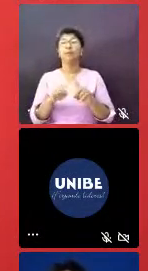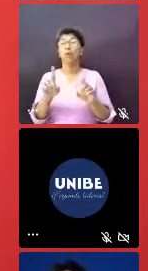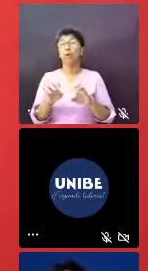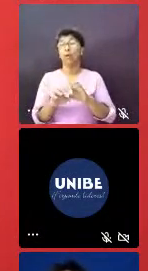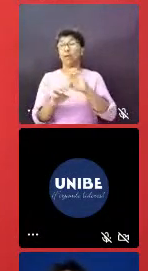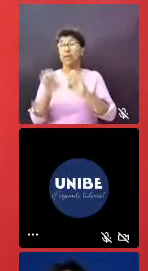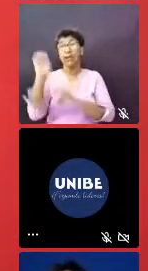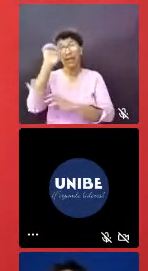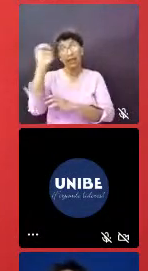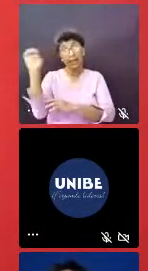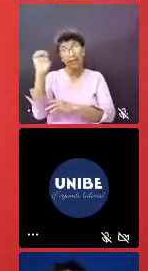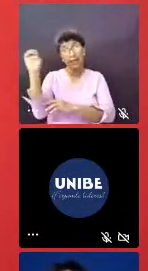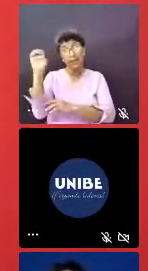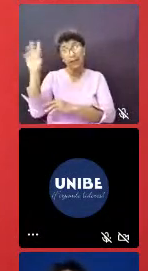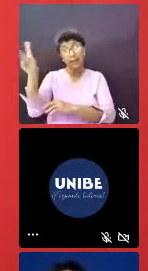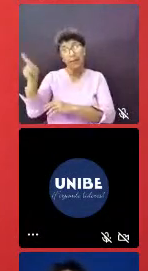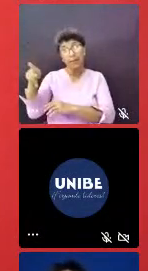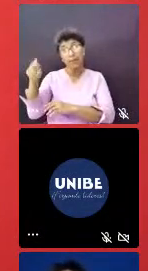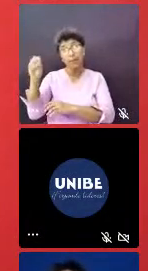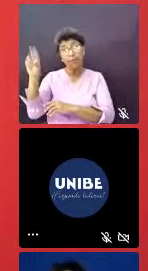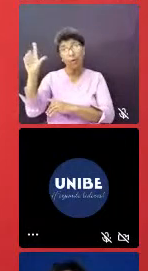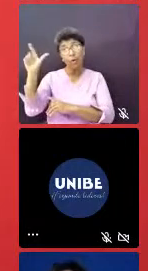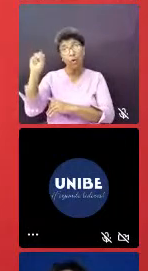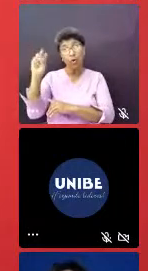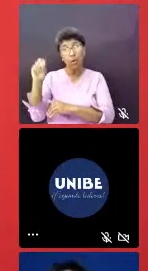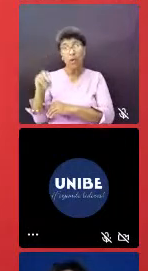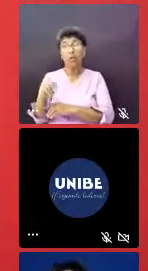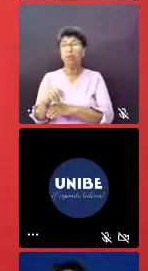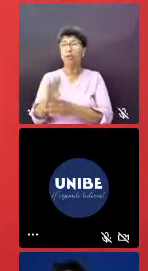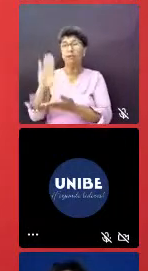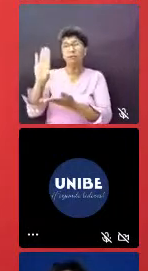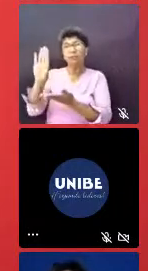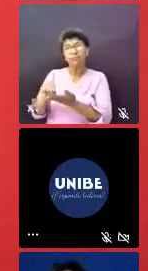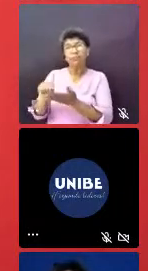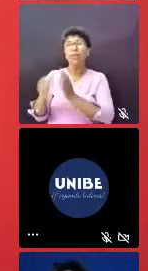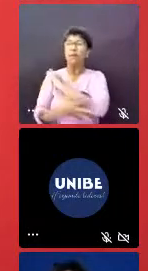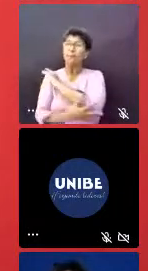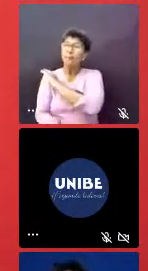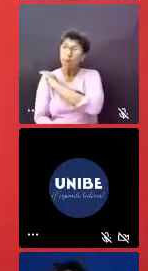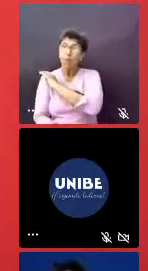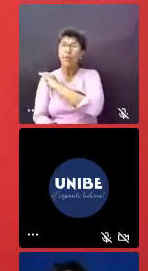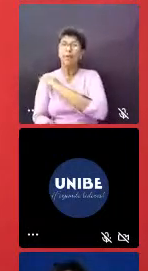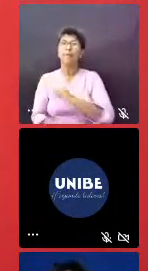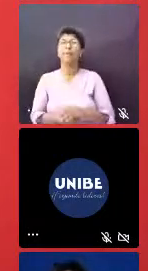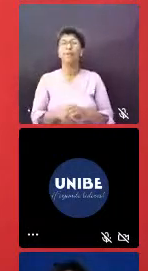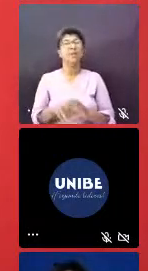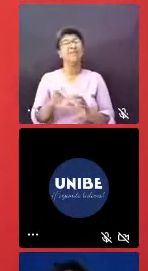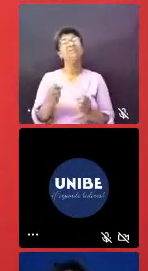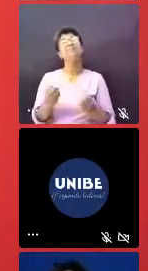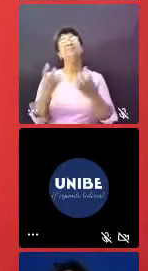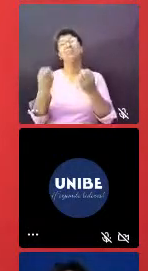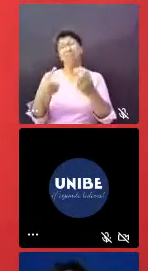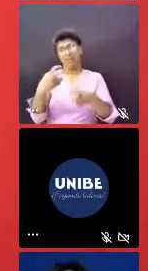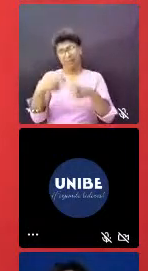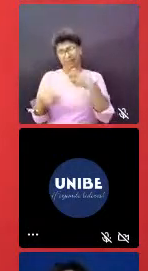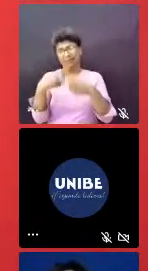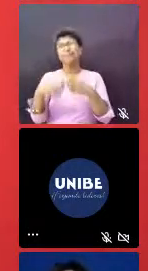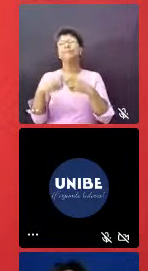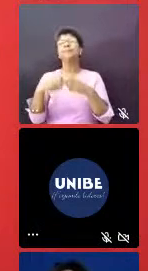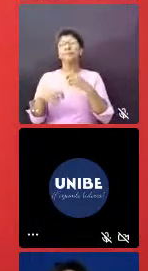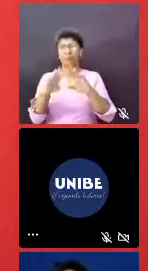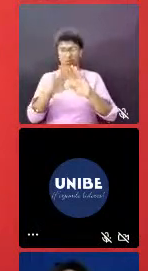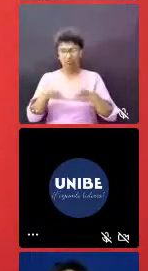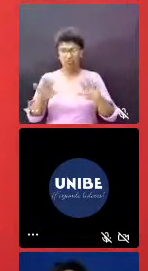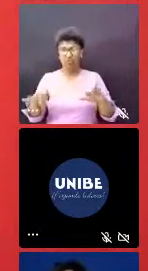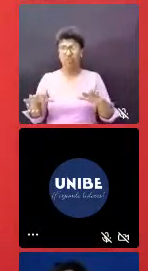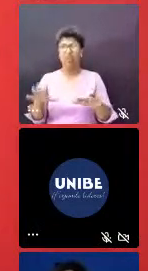of Poland, which is a slightly less wealthy side of Poland, there are still issues with children missing